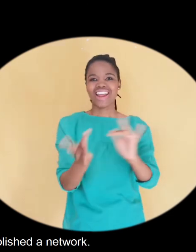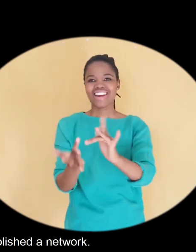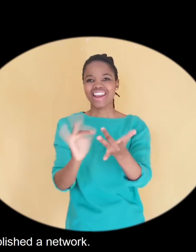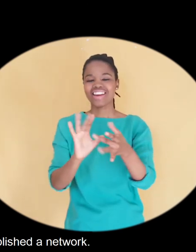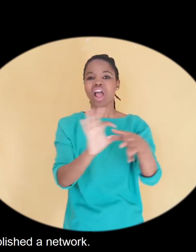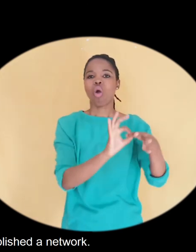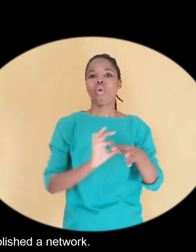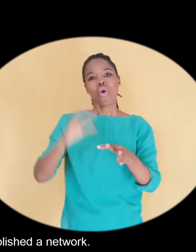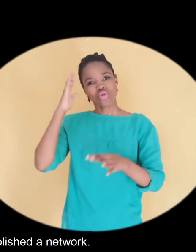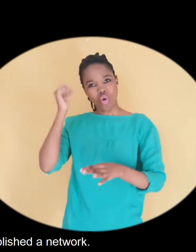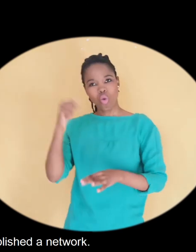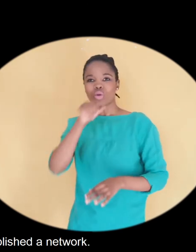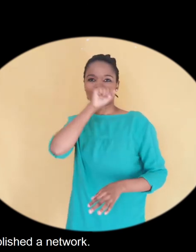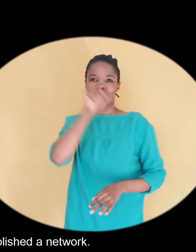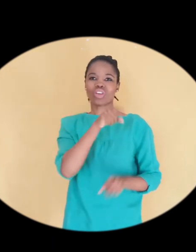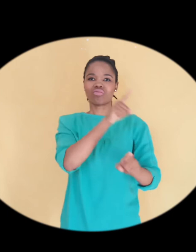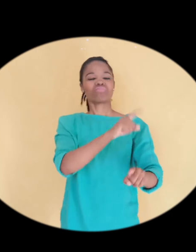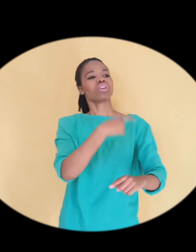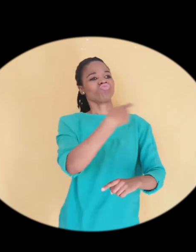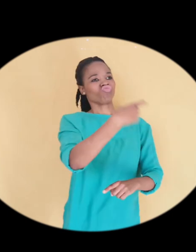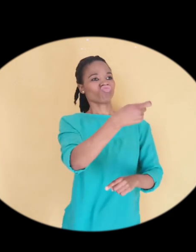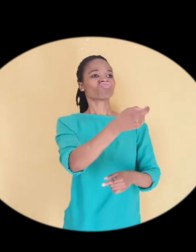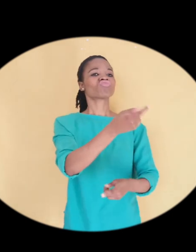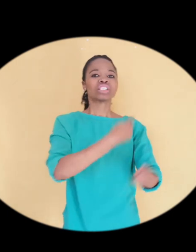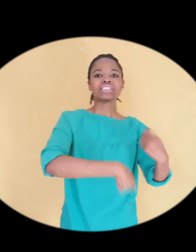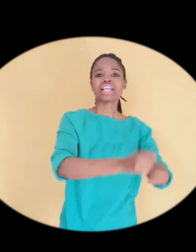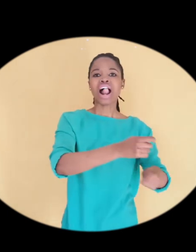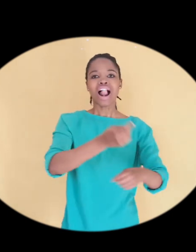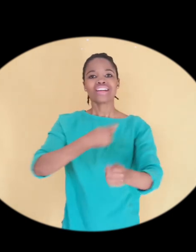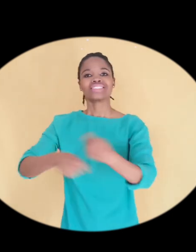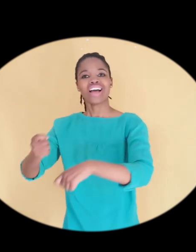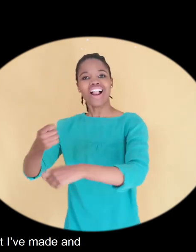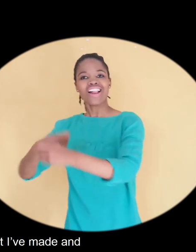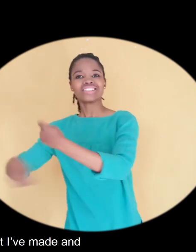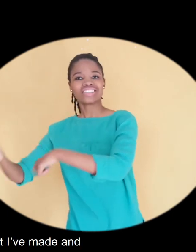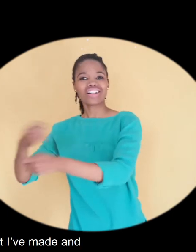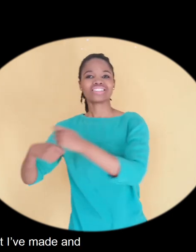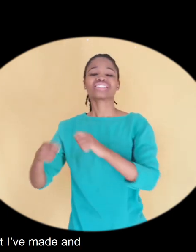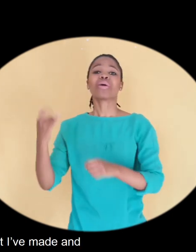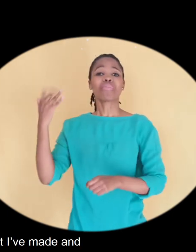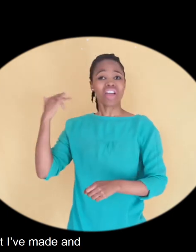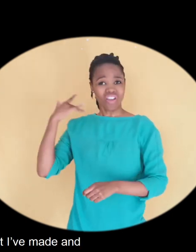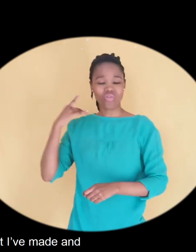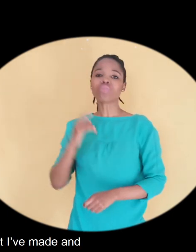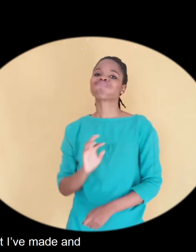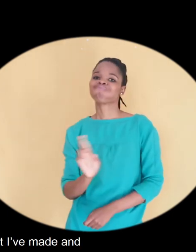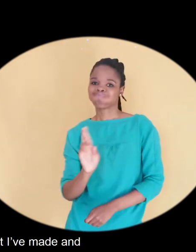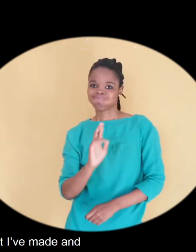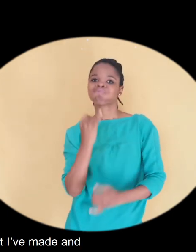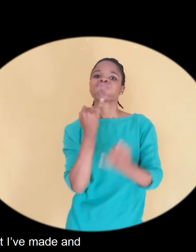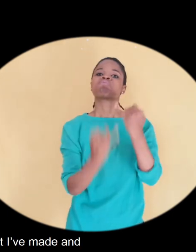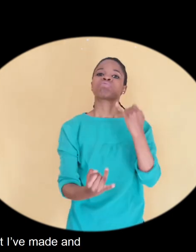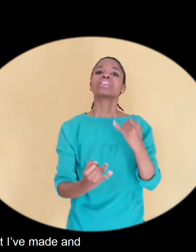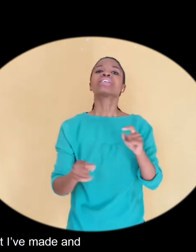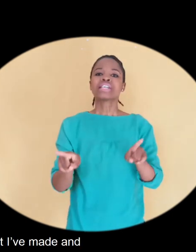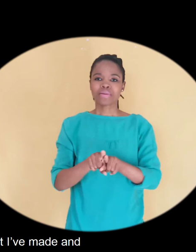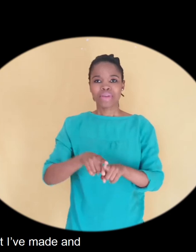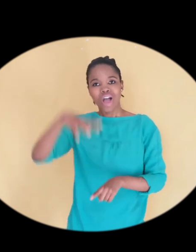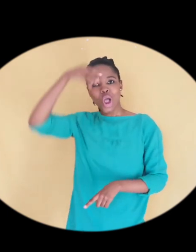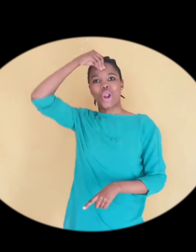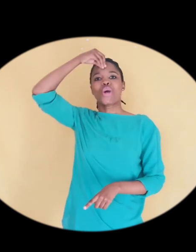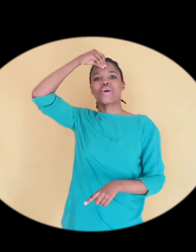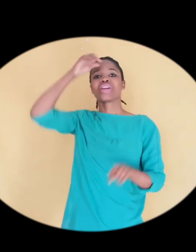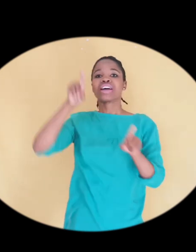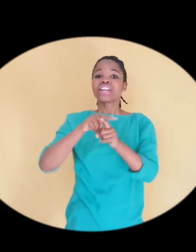network. Yes, of yes. people that had your back. Had my back and stuff. But like fundamental mistakes that I made and I own up to is that we didn't sign a